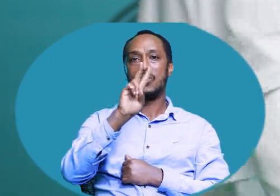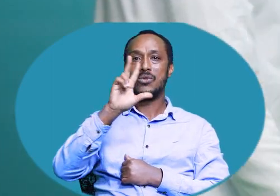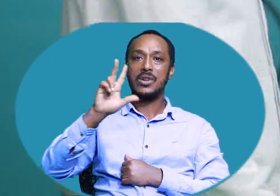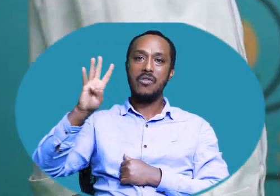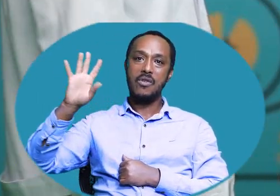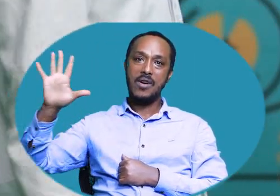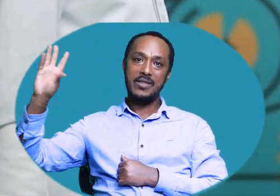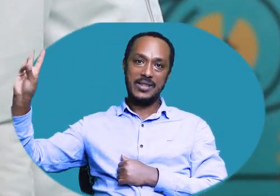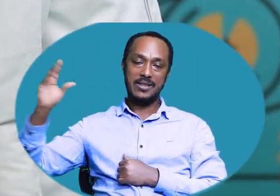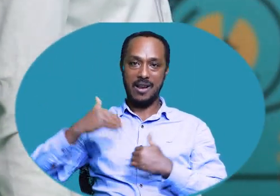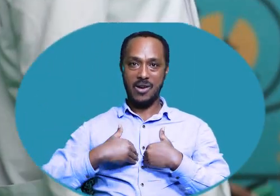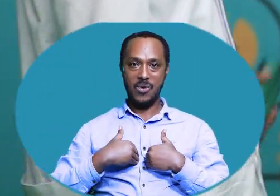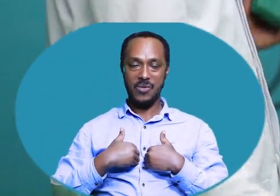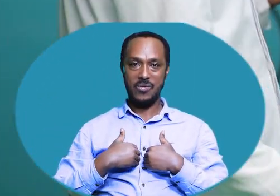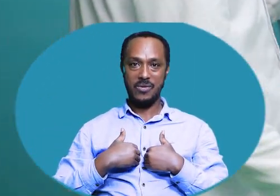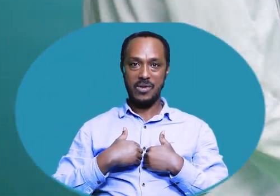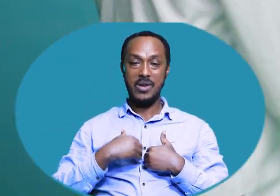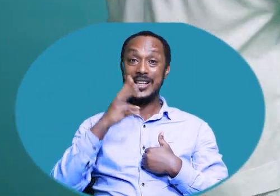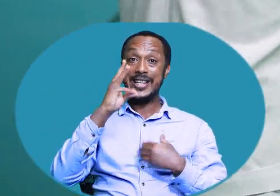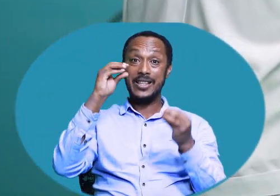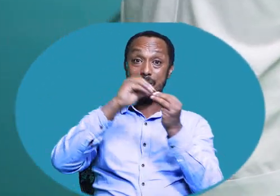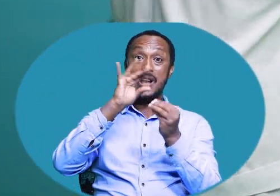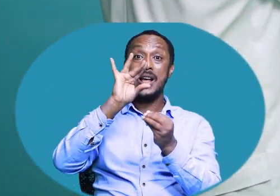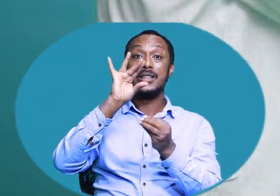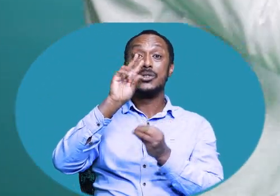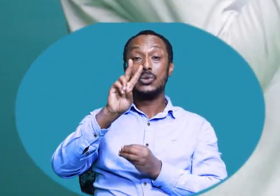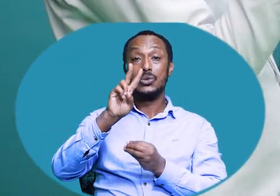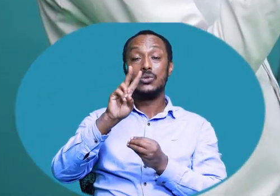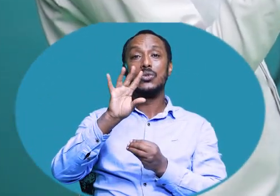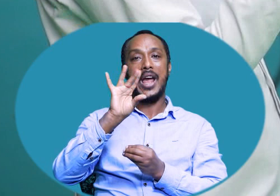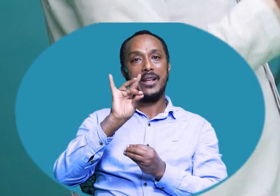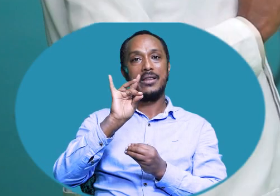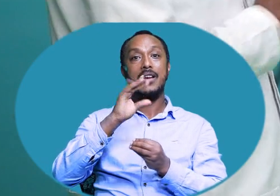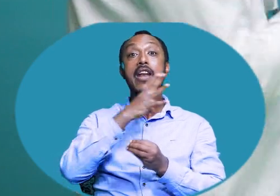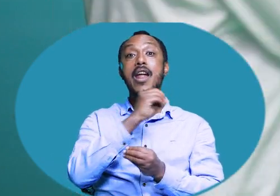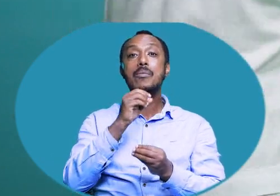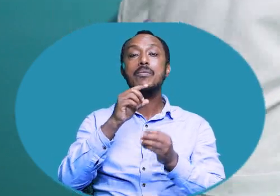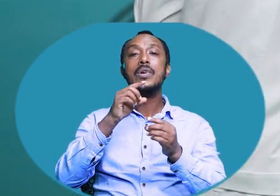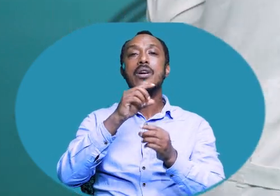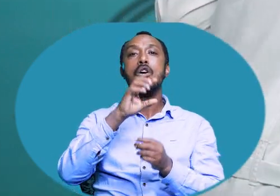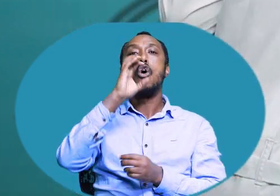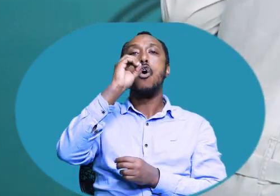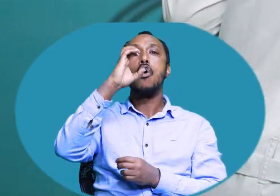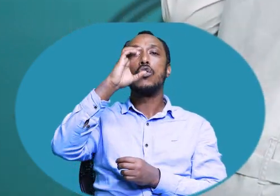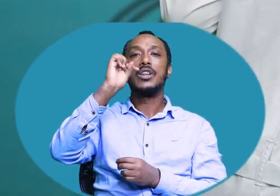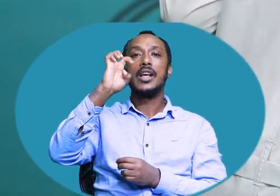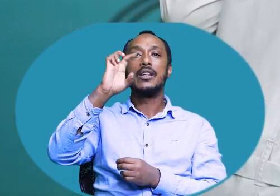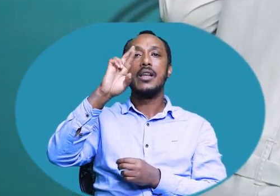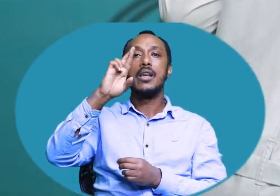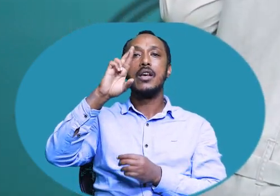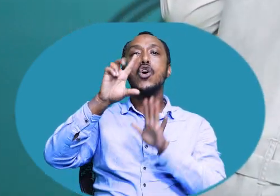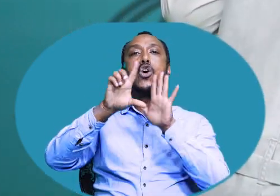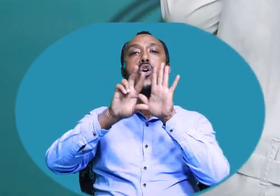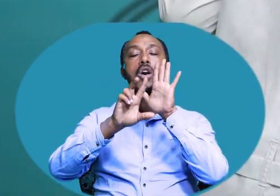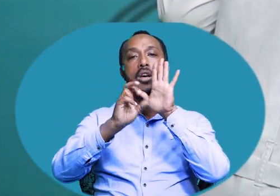is 26. This 26 electron, each fluorine requires how many electron? 6. 1, 2, 3,